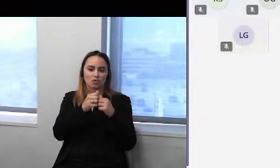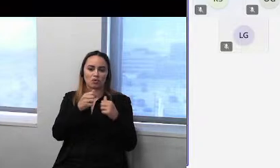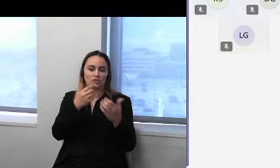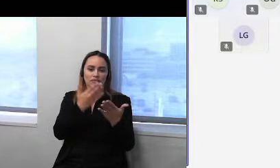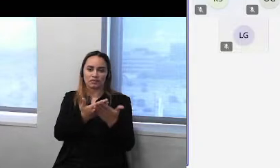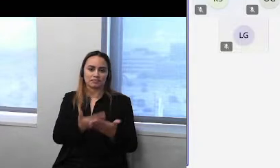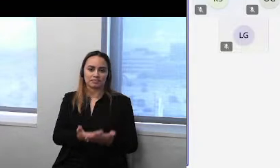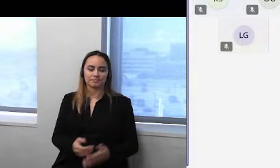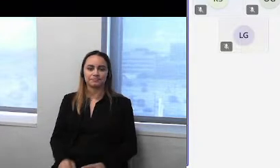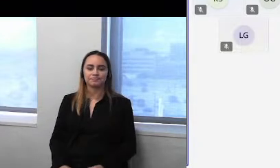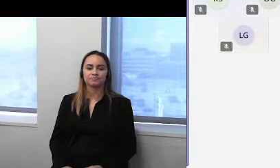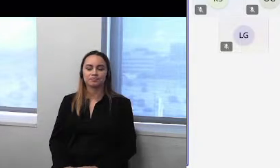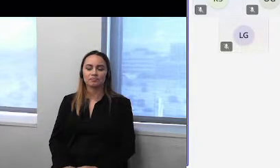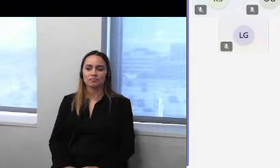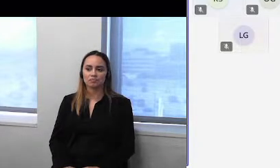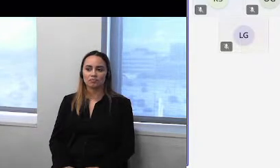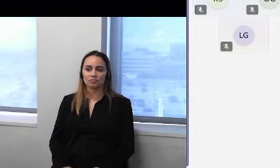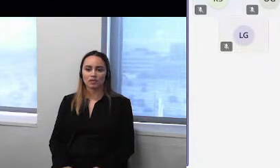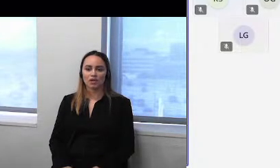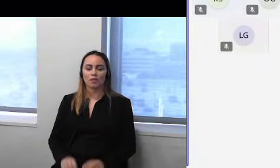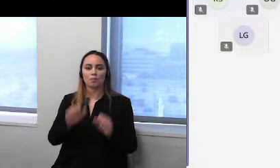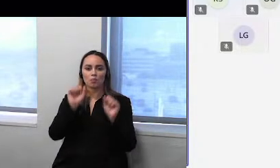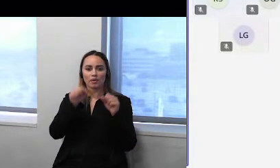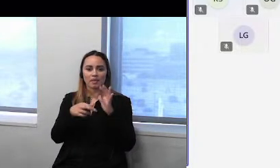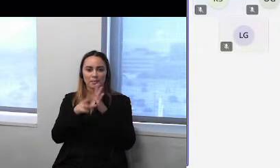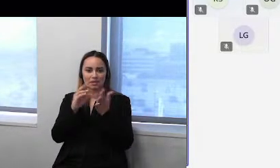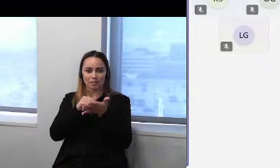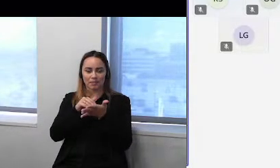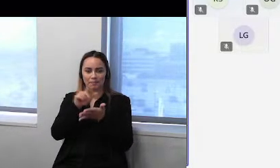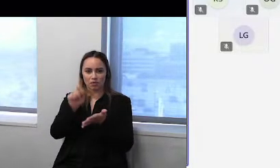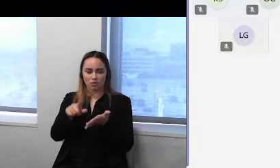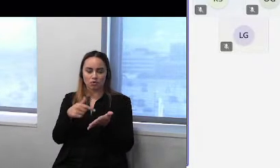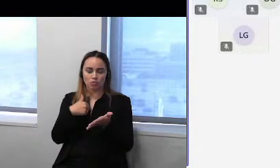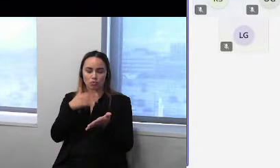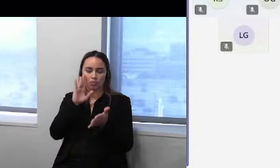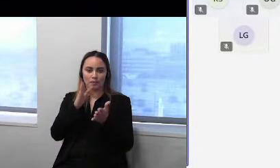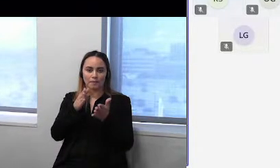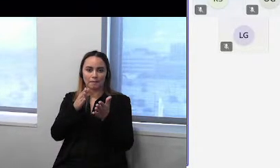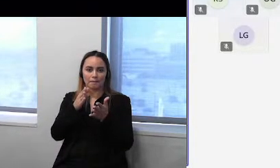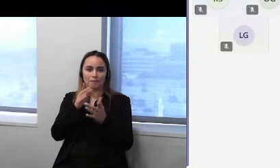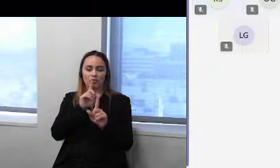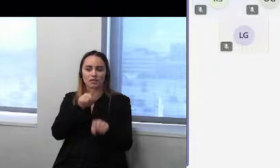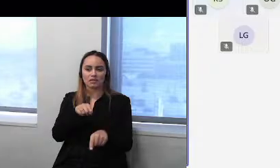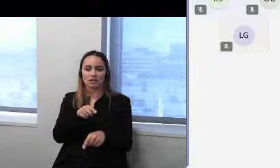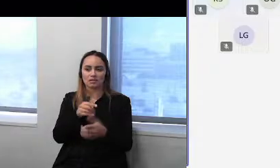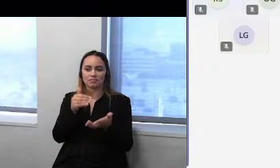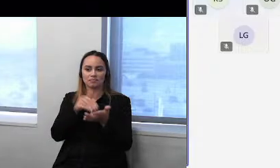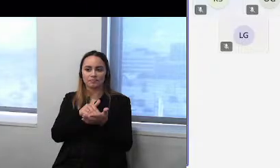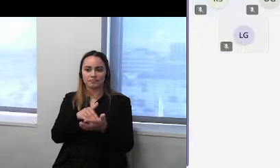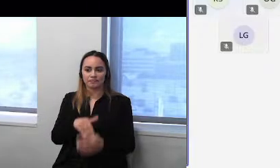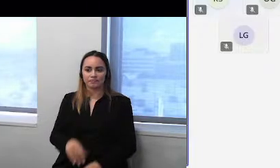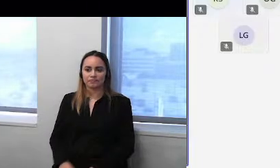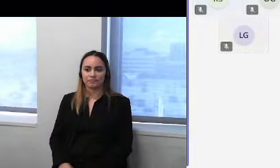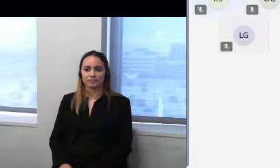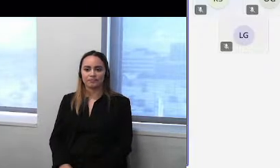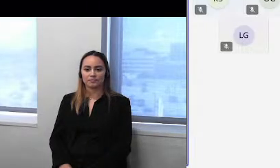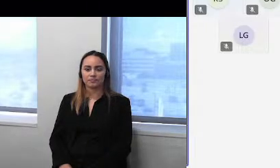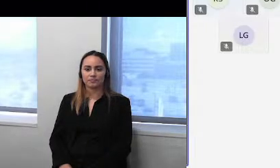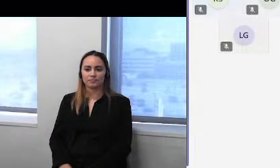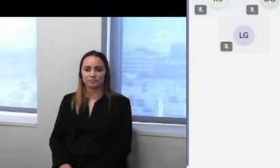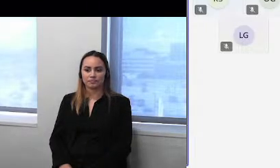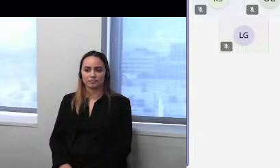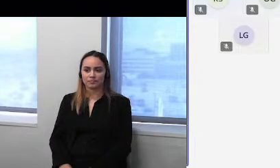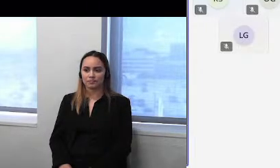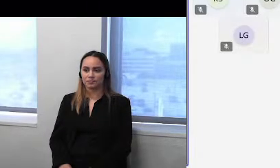Wait, can you repeat the question? I'll answer it. Let me hear the question again, and I've got the objection in mind. Let me hear the question again, please, Mr. Fernandez.